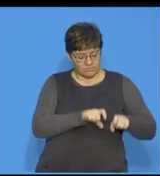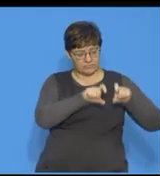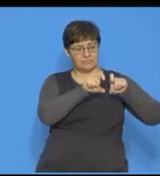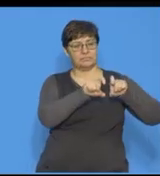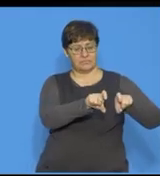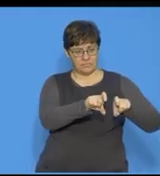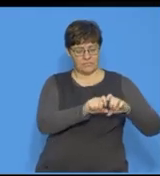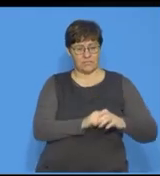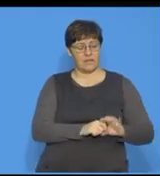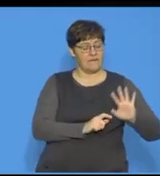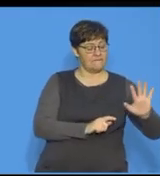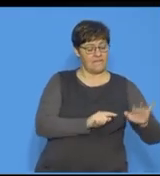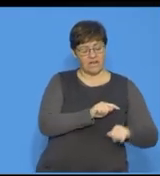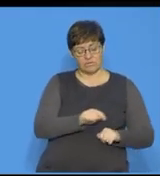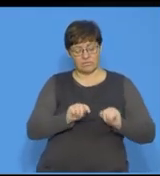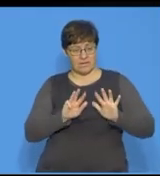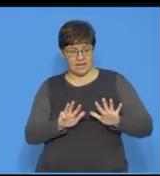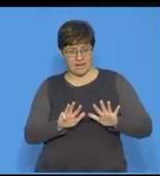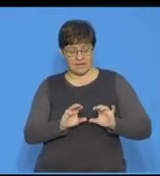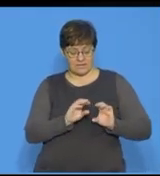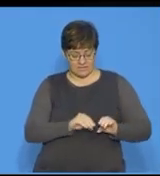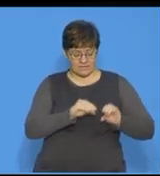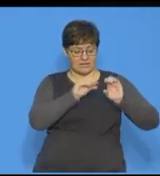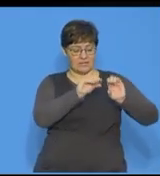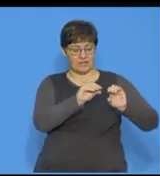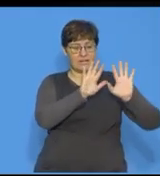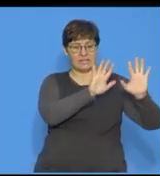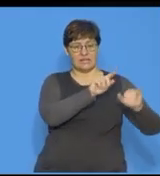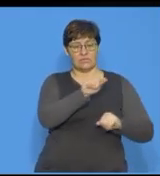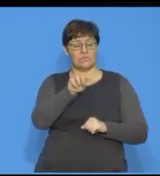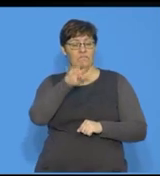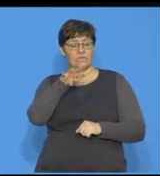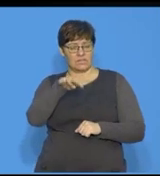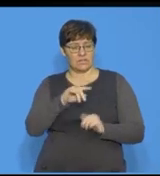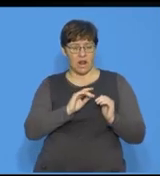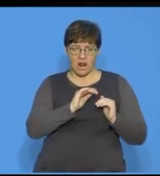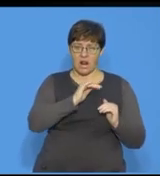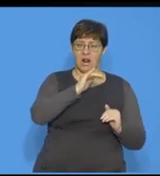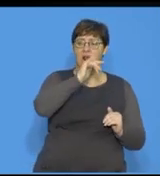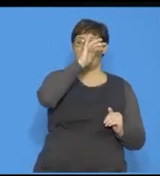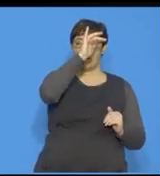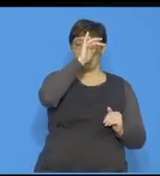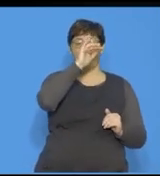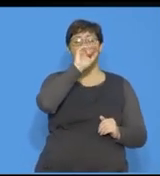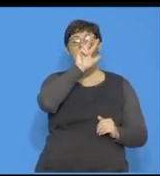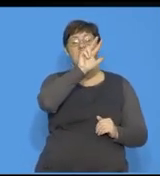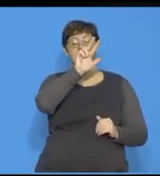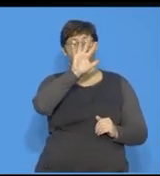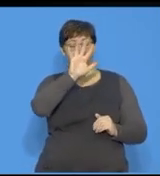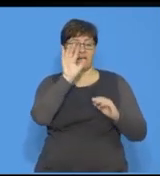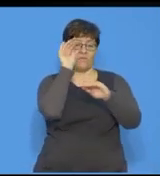up, 5 to 9, 10 to 14, all the way up to